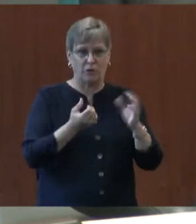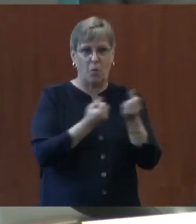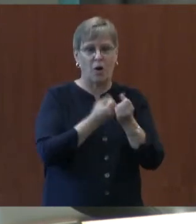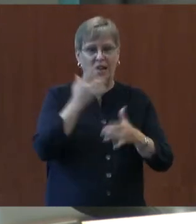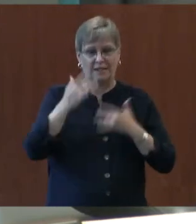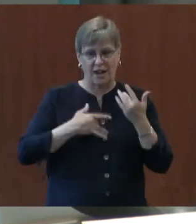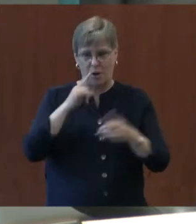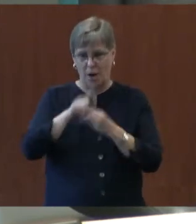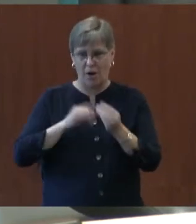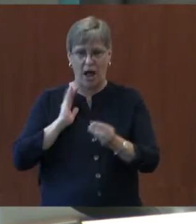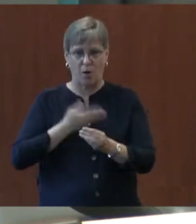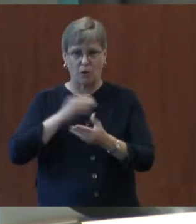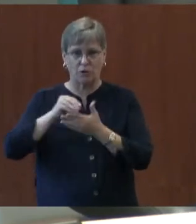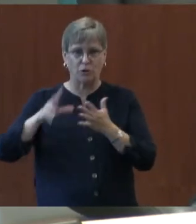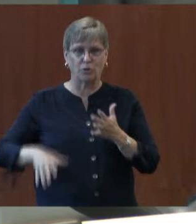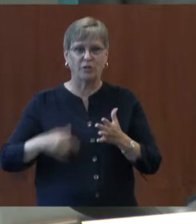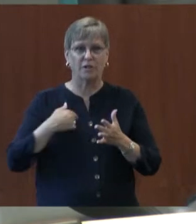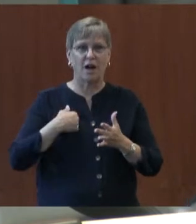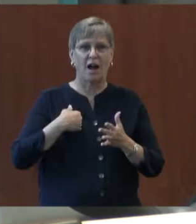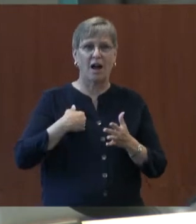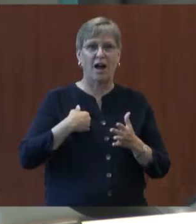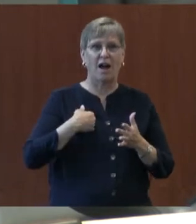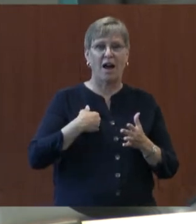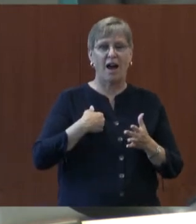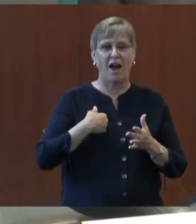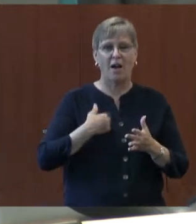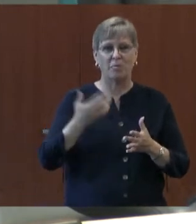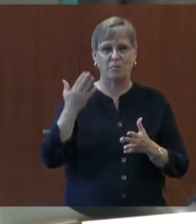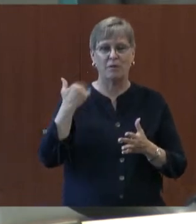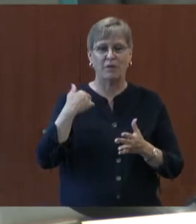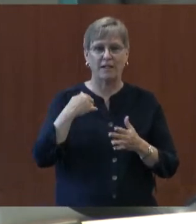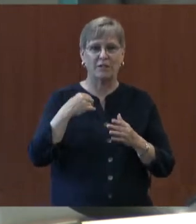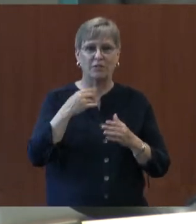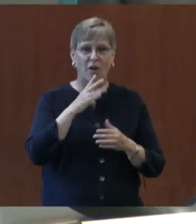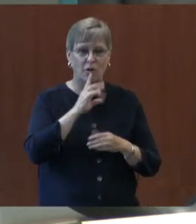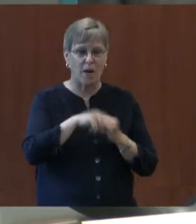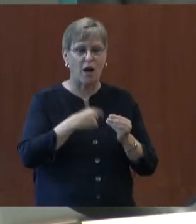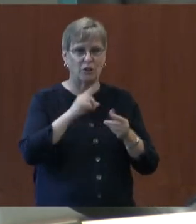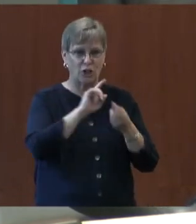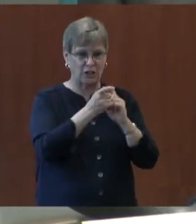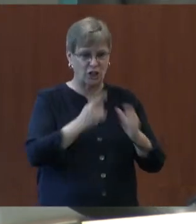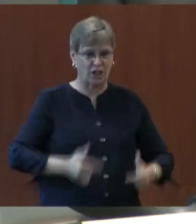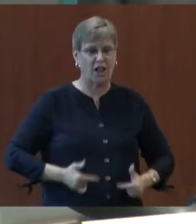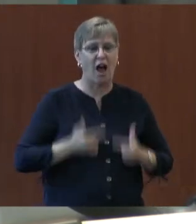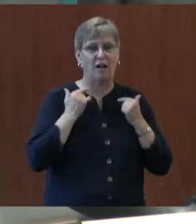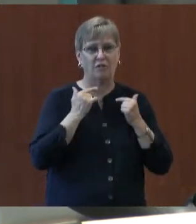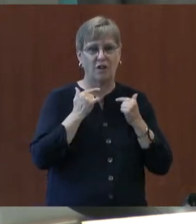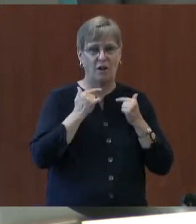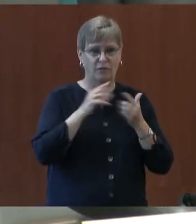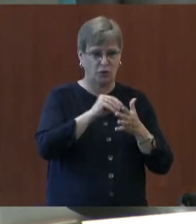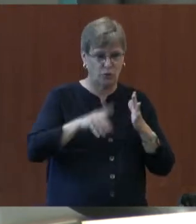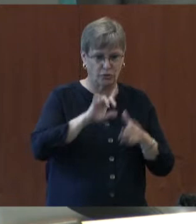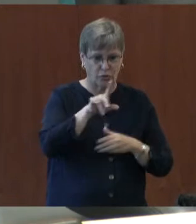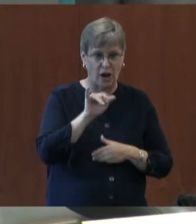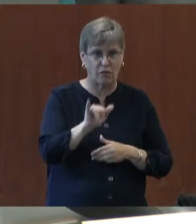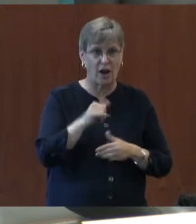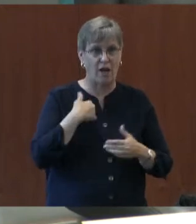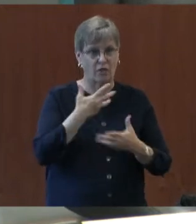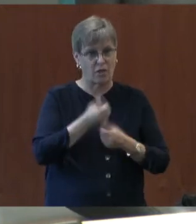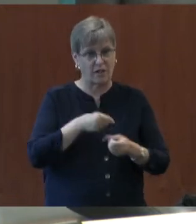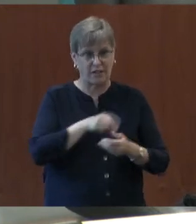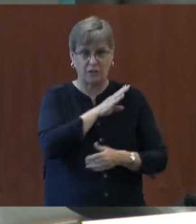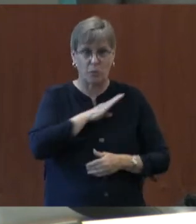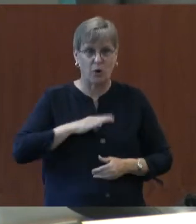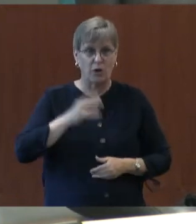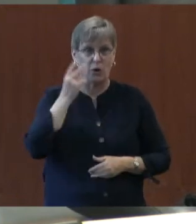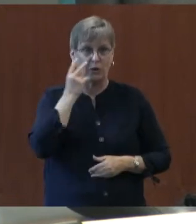students. I frequently talk about changing the lives of children forever. And I have great confidence in this board. And you can see their honesty,